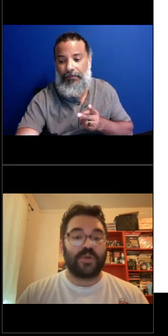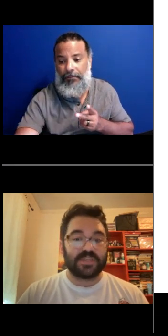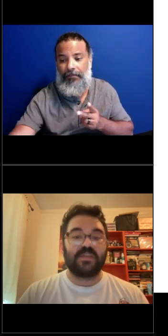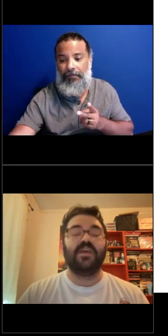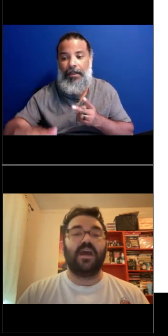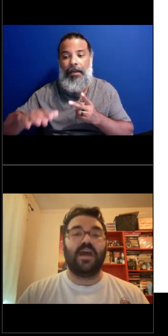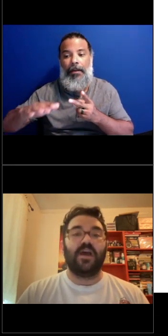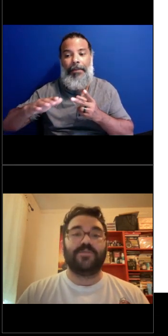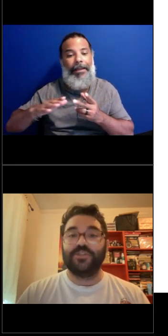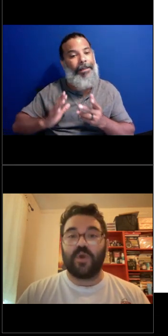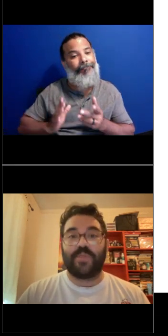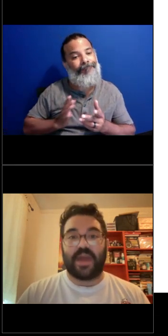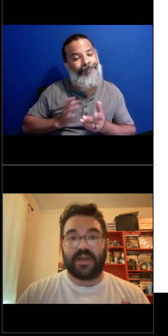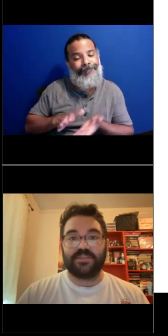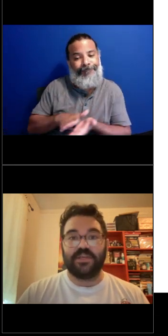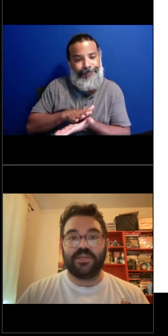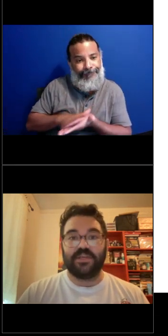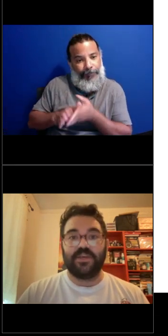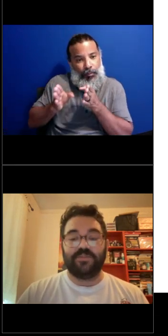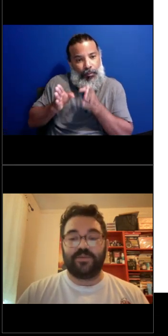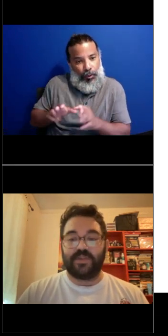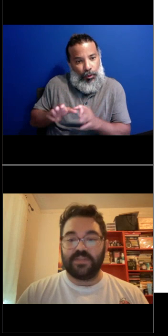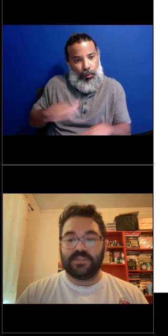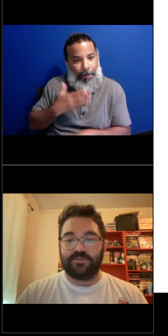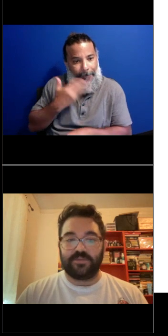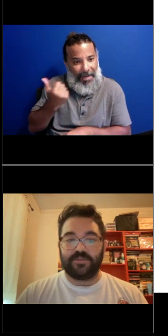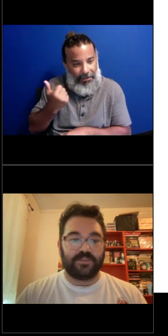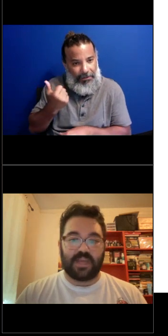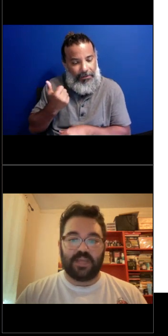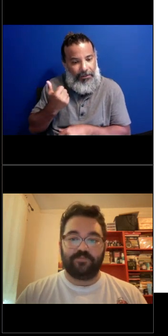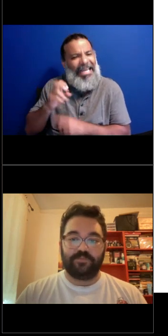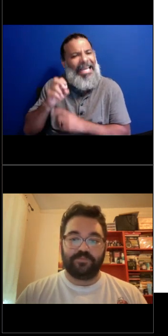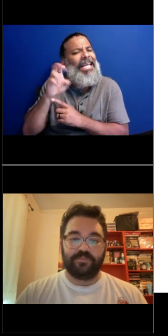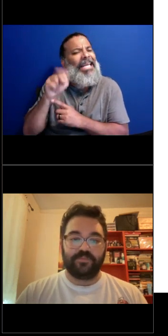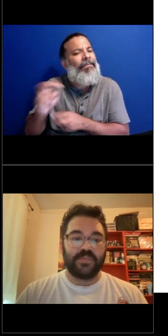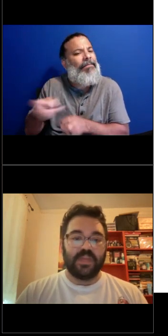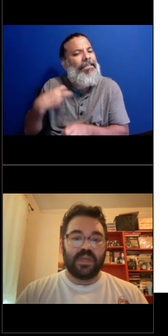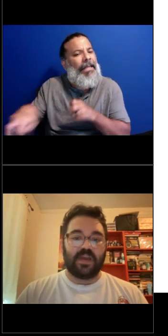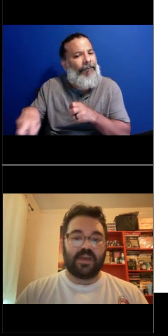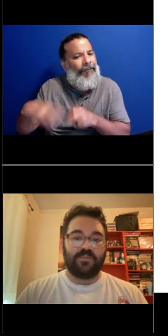compassionate person, to do our best, even with a difficult name.